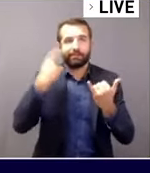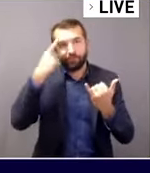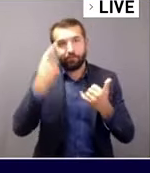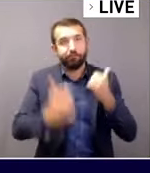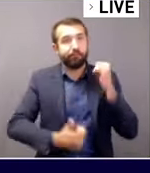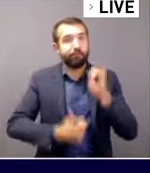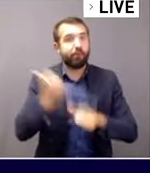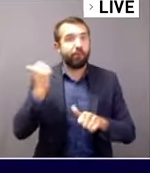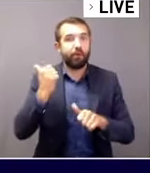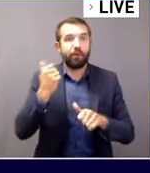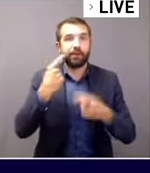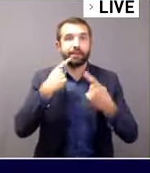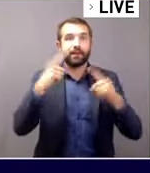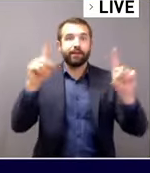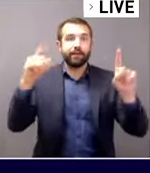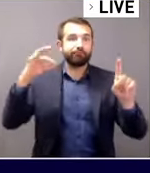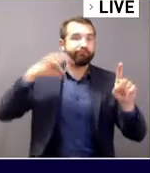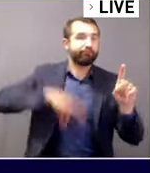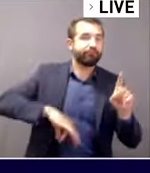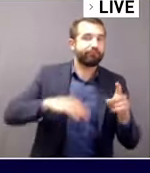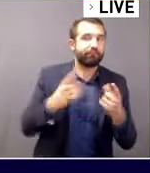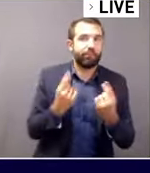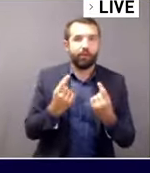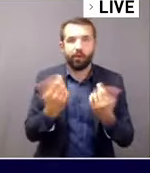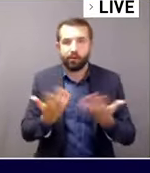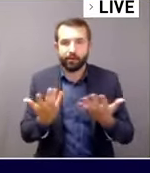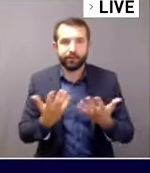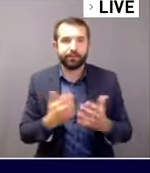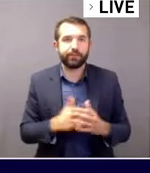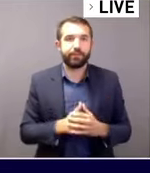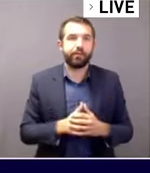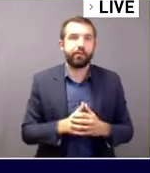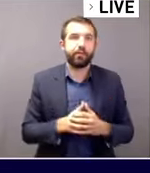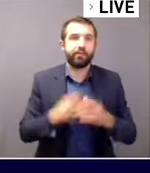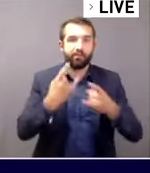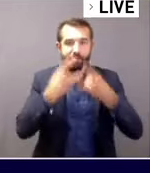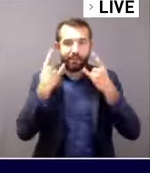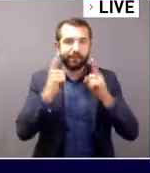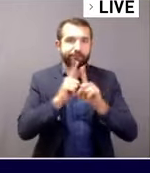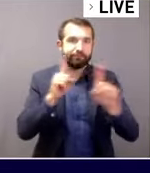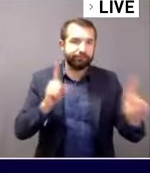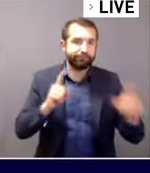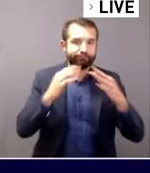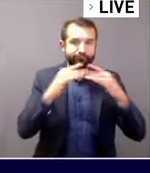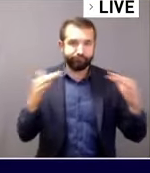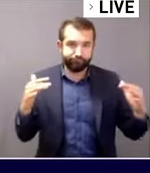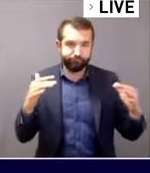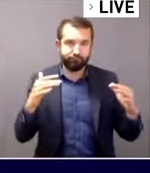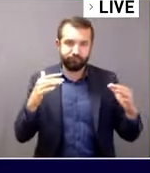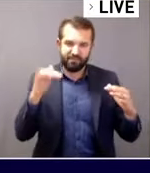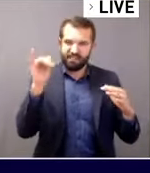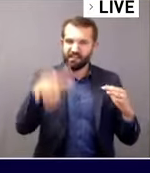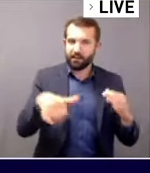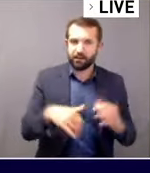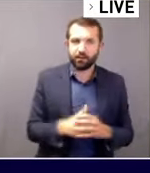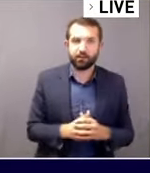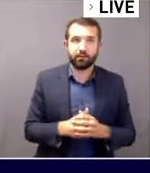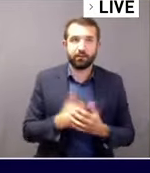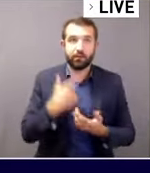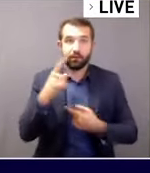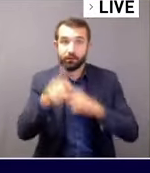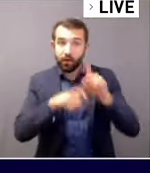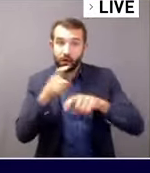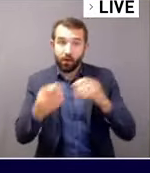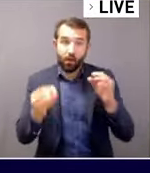efficacy for anything, any single activity we undertake. And the things that I outlined a moment ago contact tracing, more widespread use